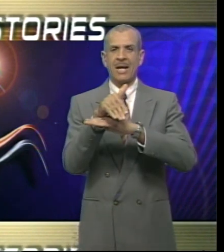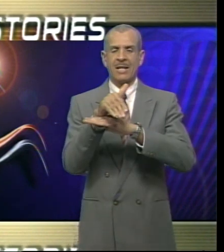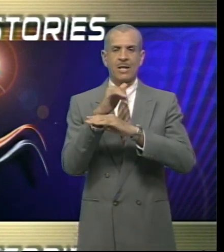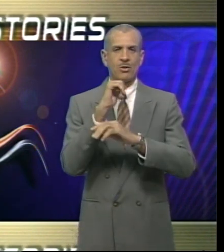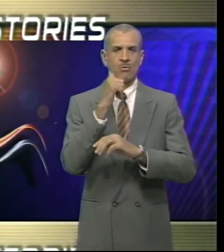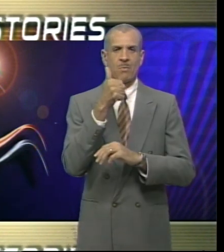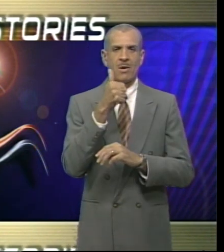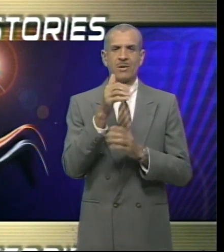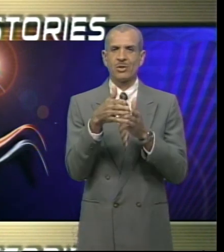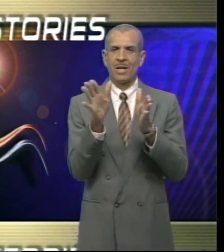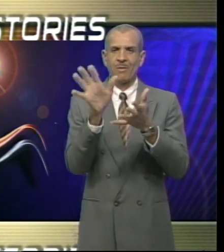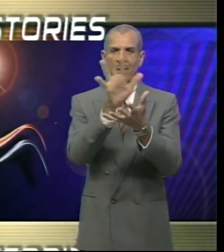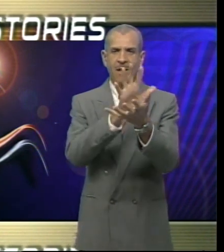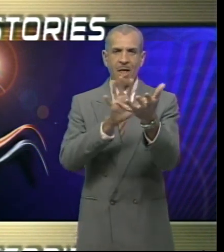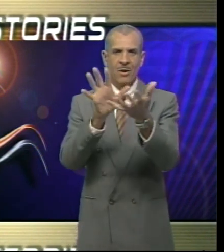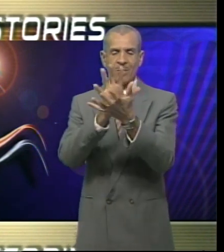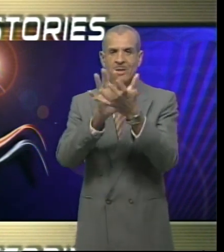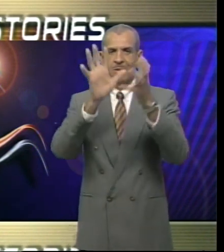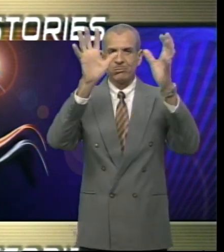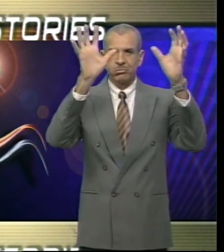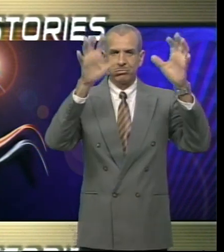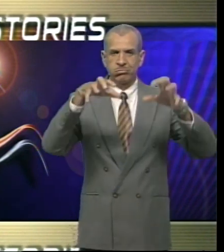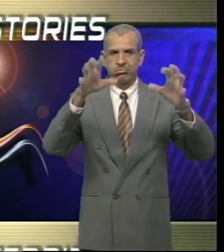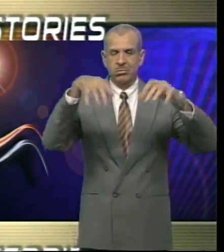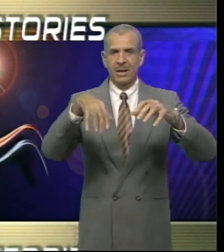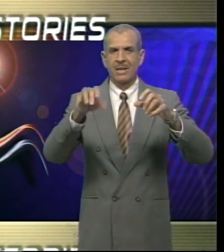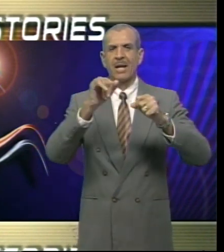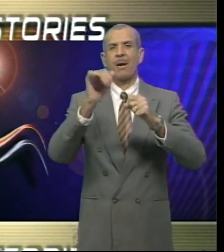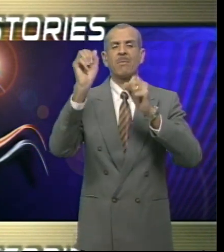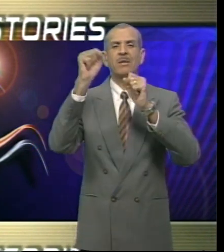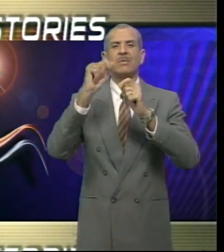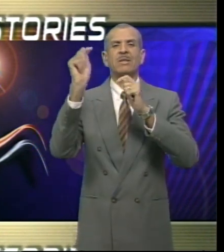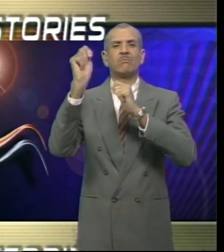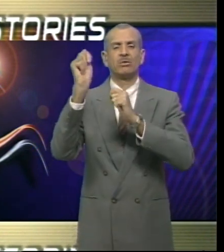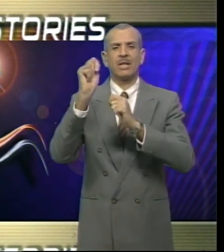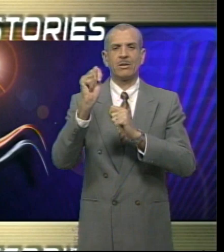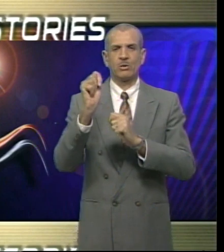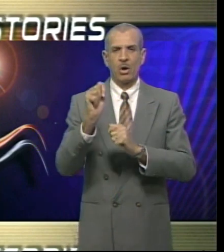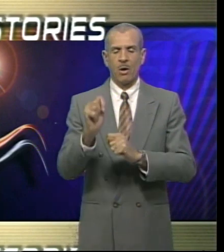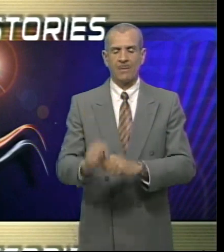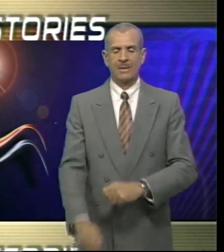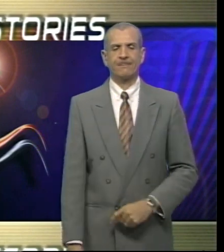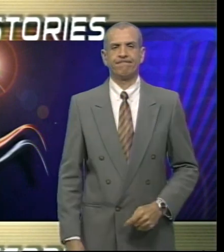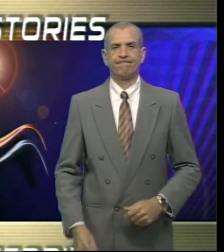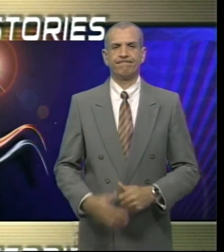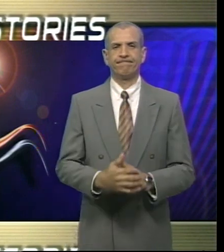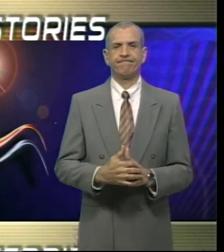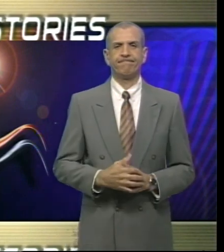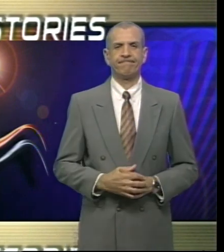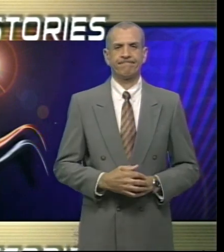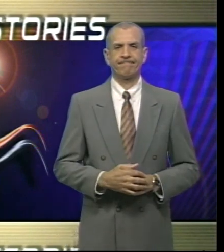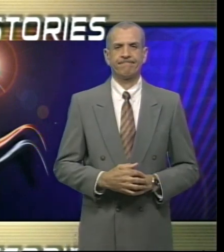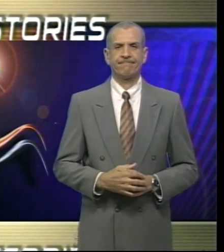tomorrow. Generally cloudy with some showers, intermittent rain and possible isolated thunderstorms.